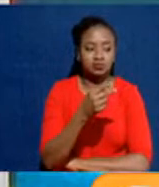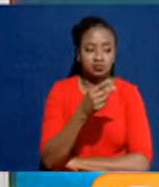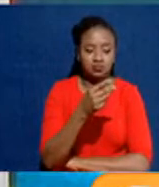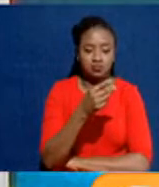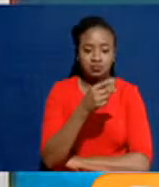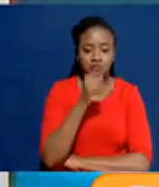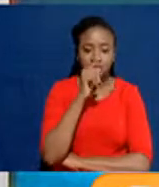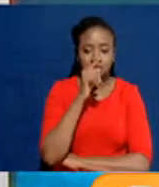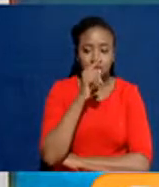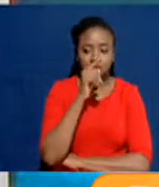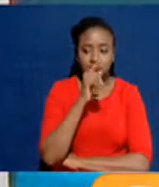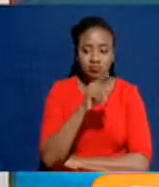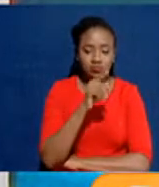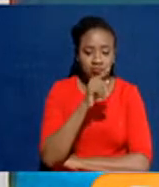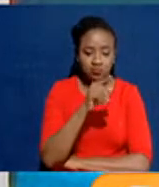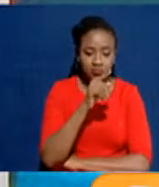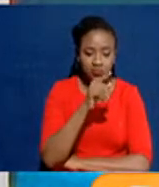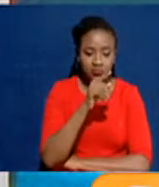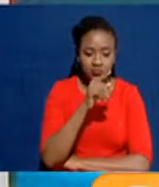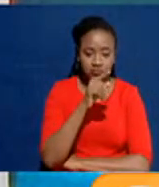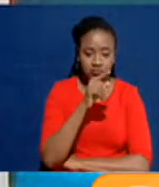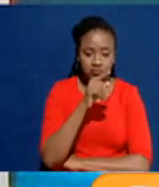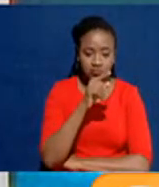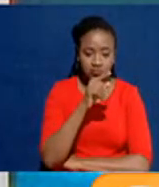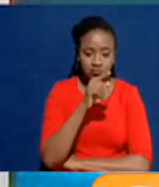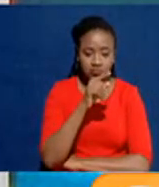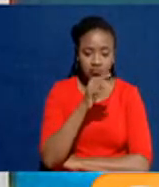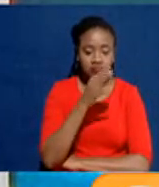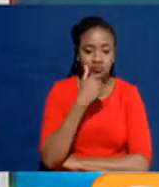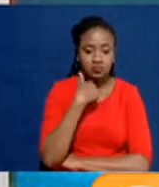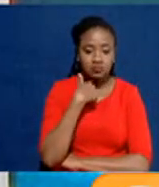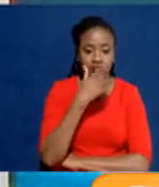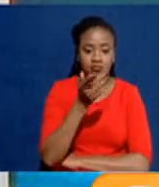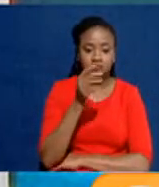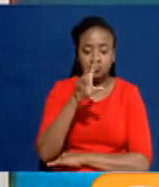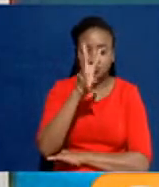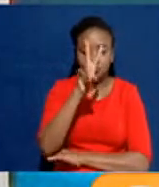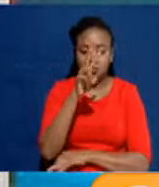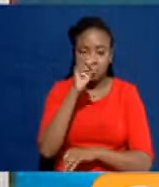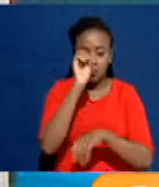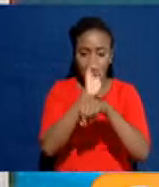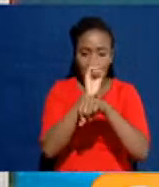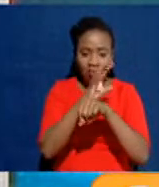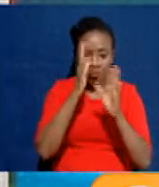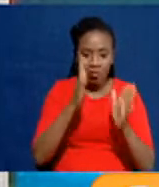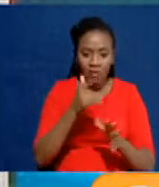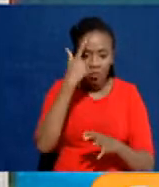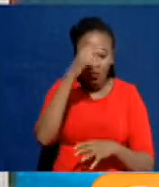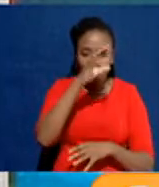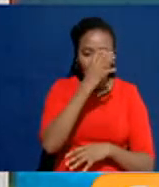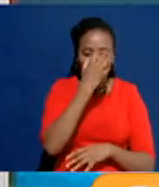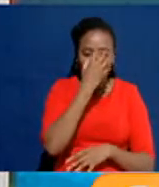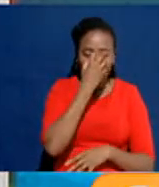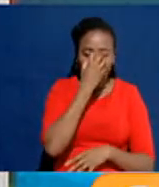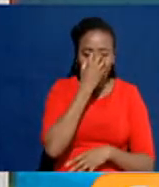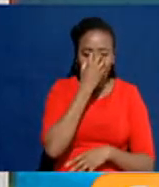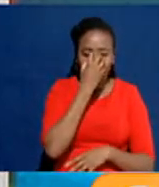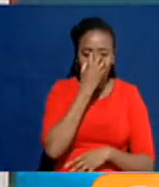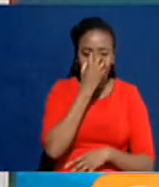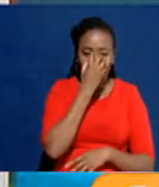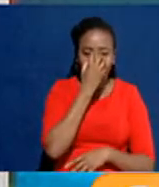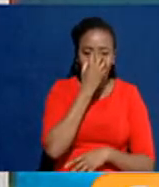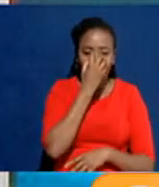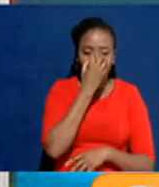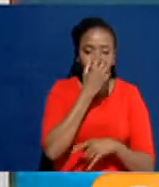use, to use that, you have two advisors of the president. There's the Attorney General, and there's another